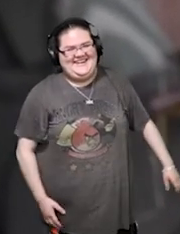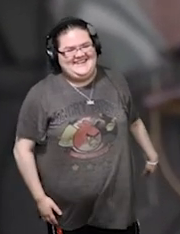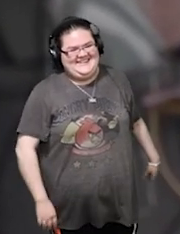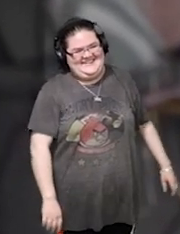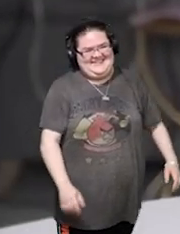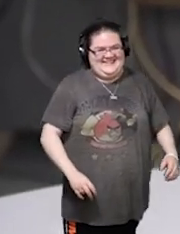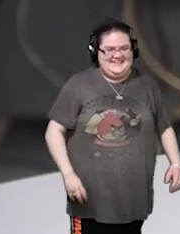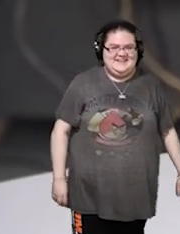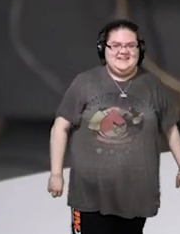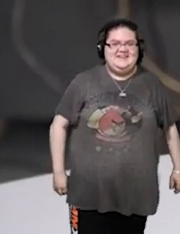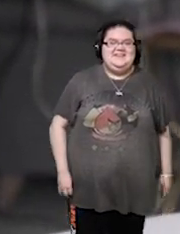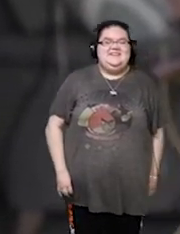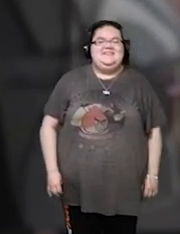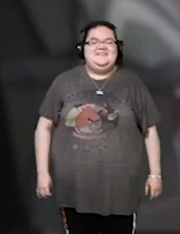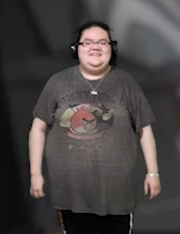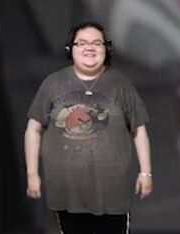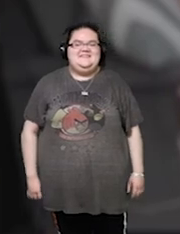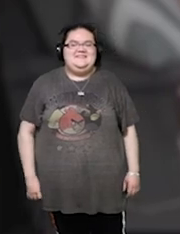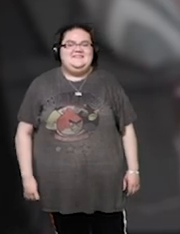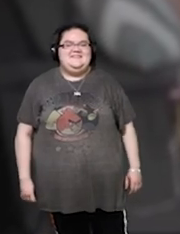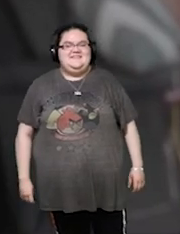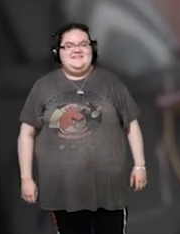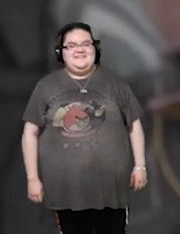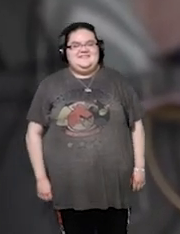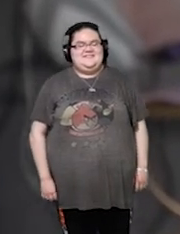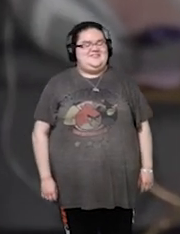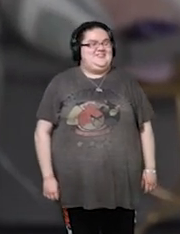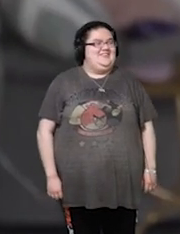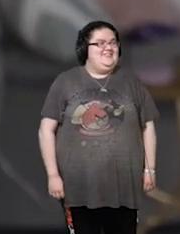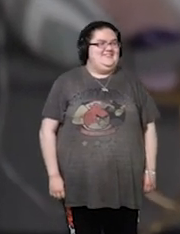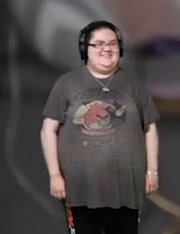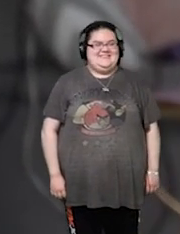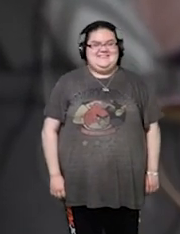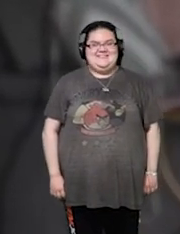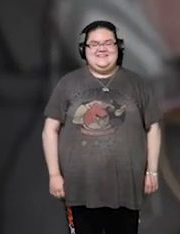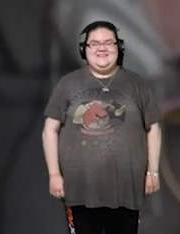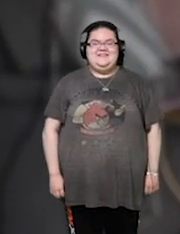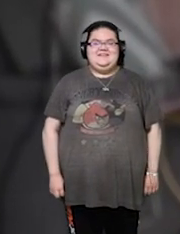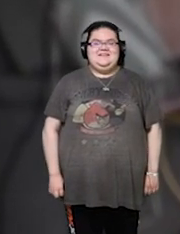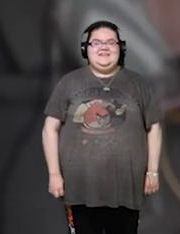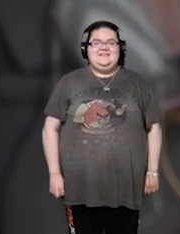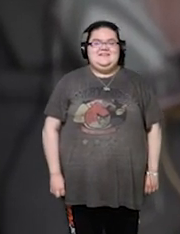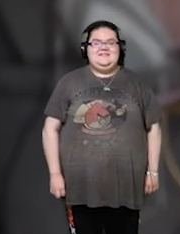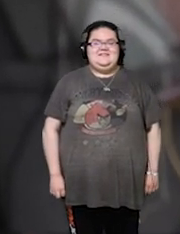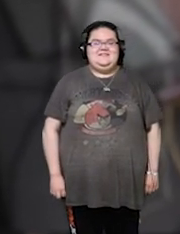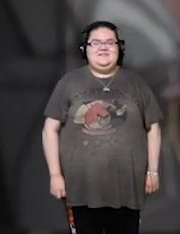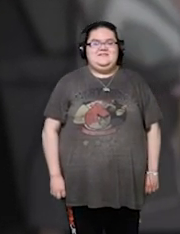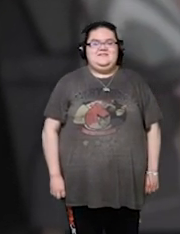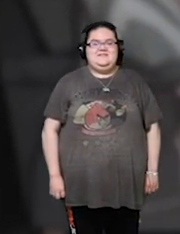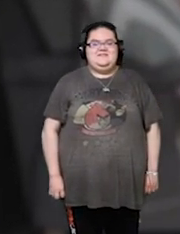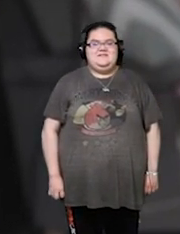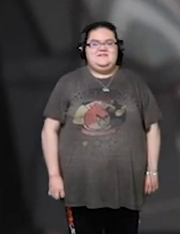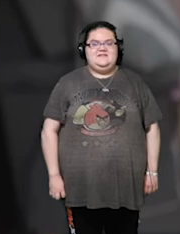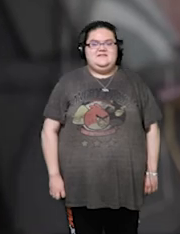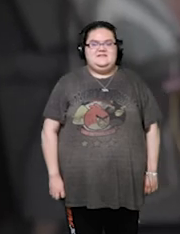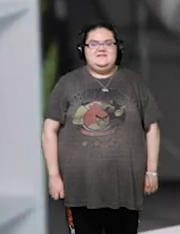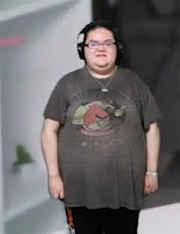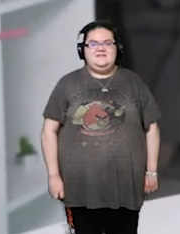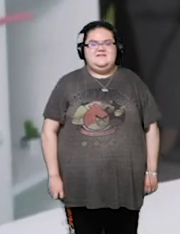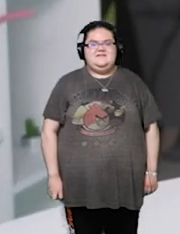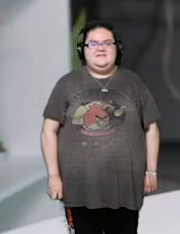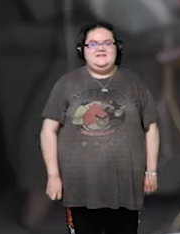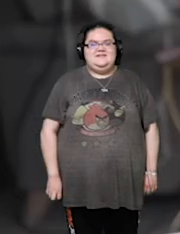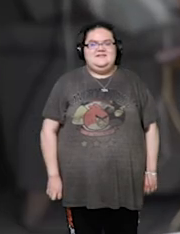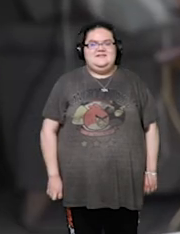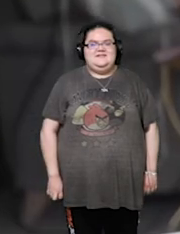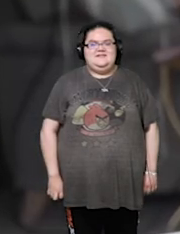£3.99 apparently. Then we have Durex Strawberry, £7.99. Wasn't that far from the price? It's not that cheap and expensive though, you know. You could have got me a £20 one or a